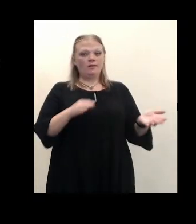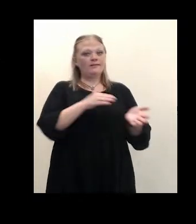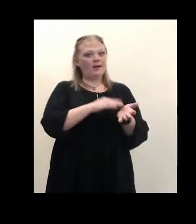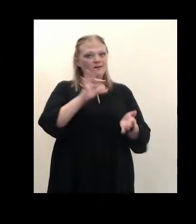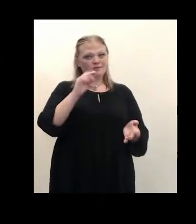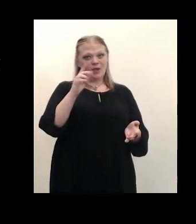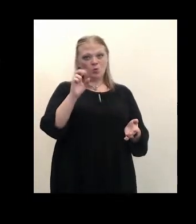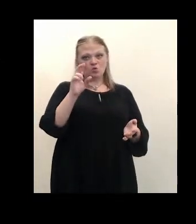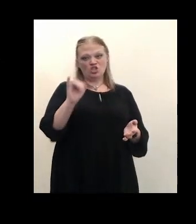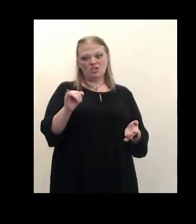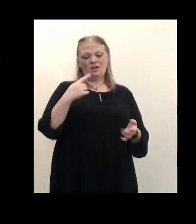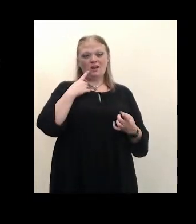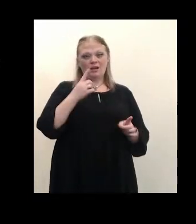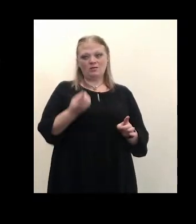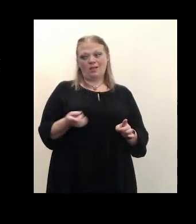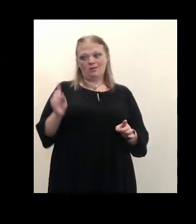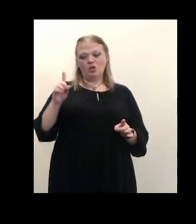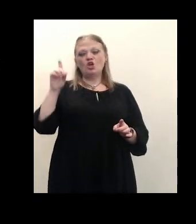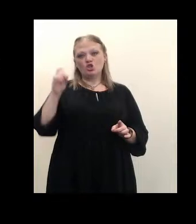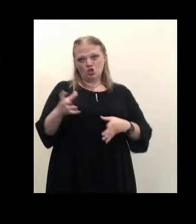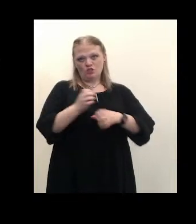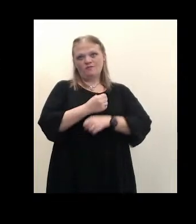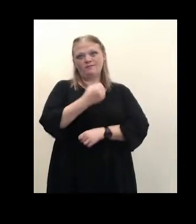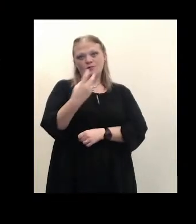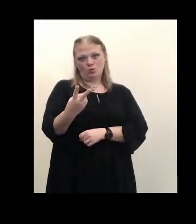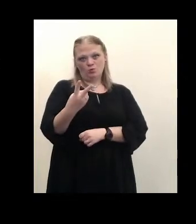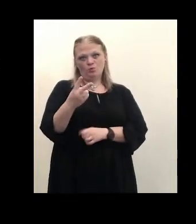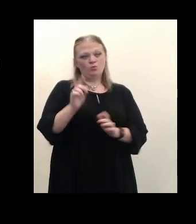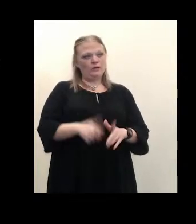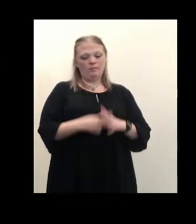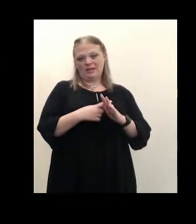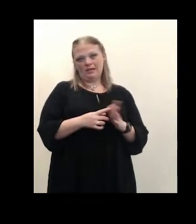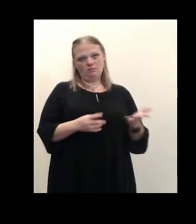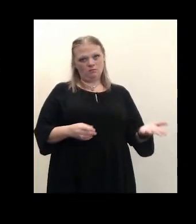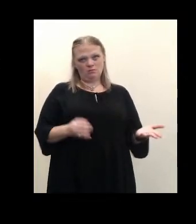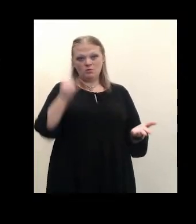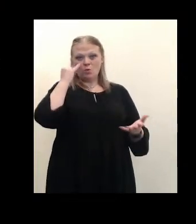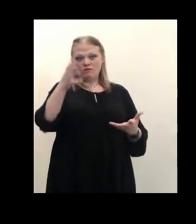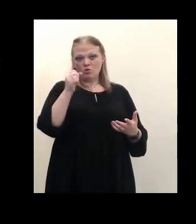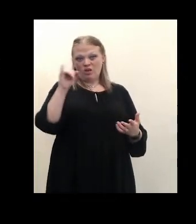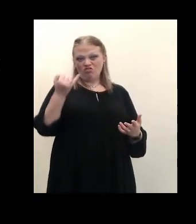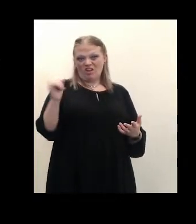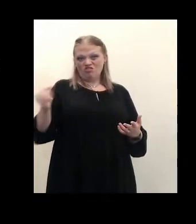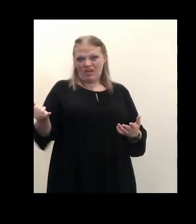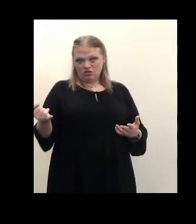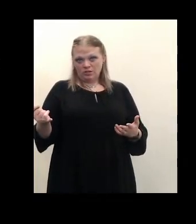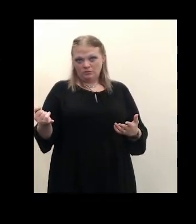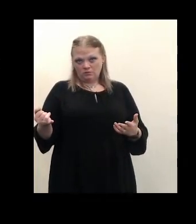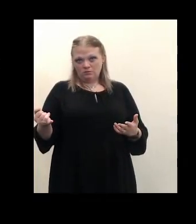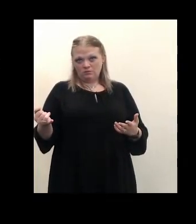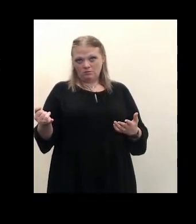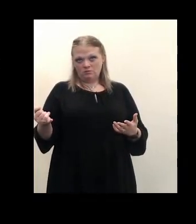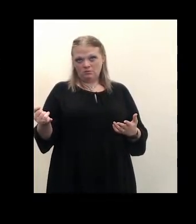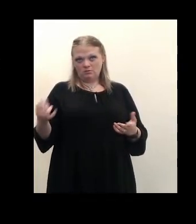week, it probably should have been a 2-shot one to begin with. So if you got the Johnson & Johnson, and it's